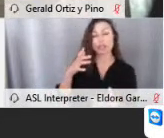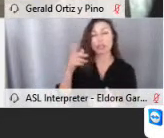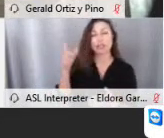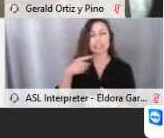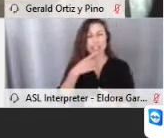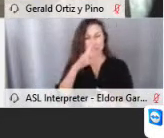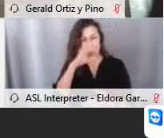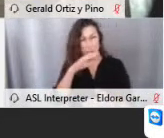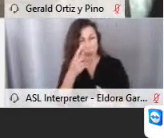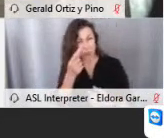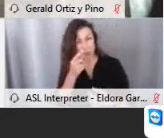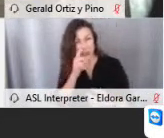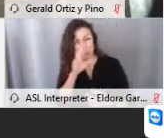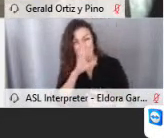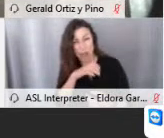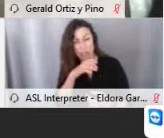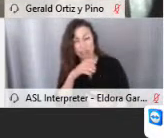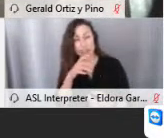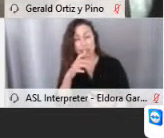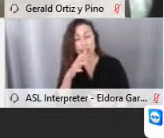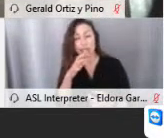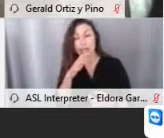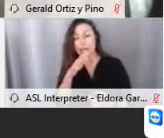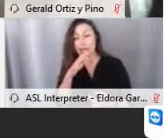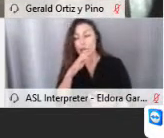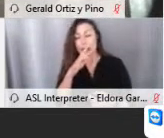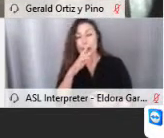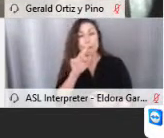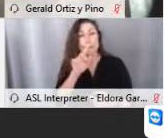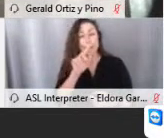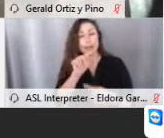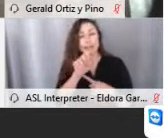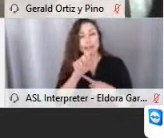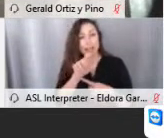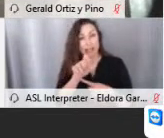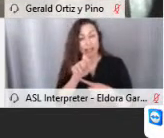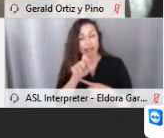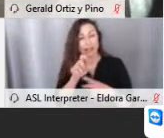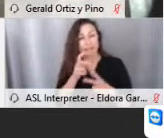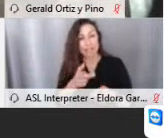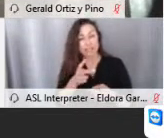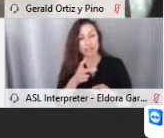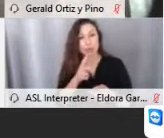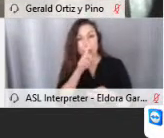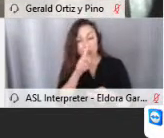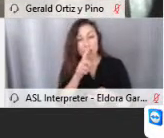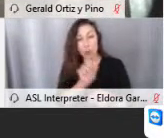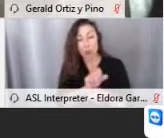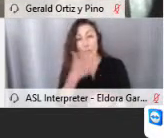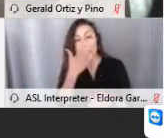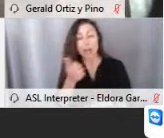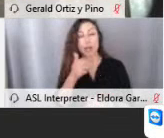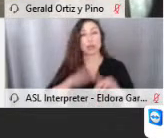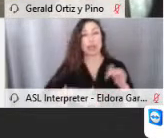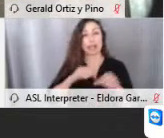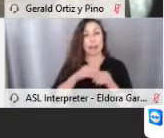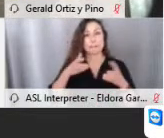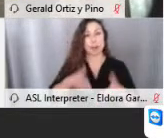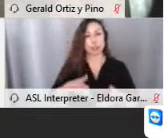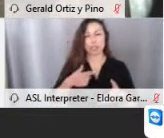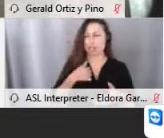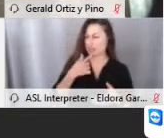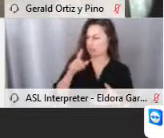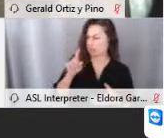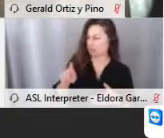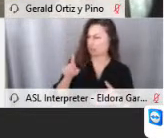really strange is the televisits actually work better than in-person visits. And I say, well,